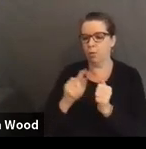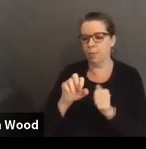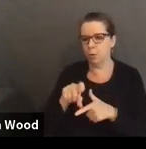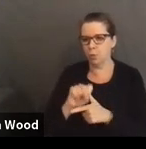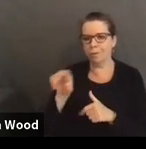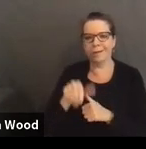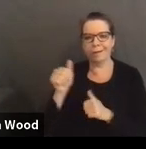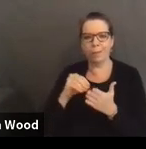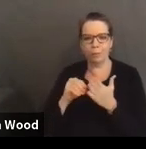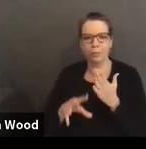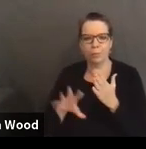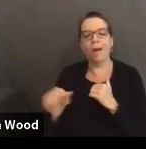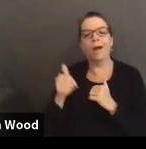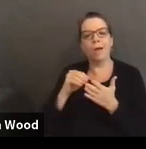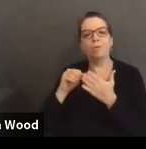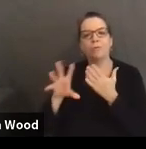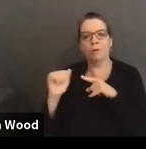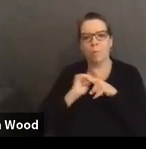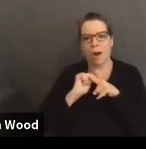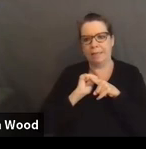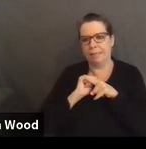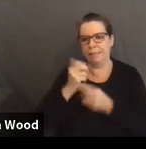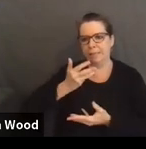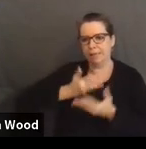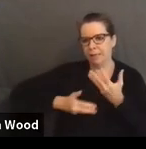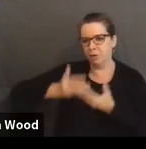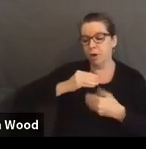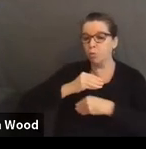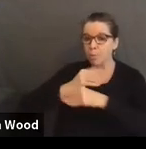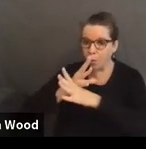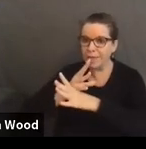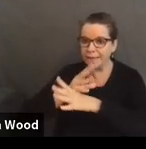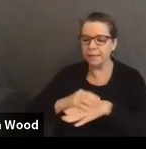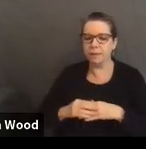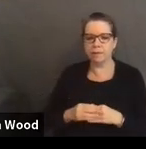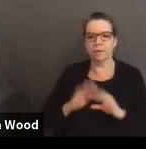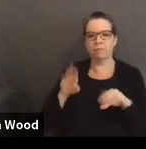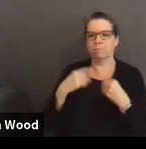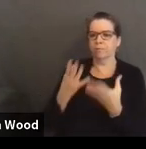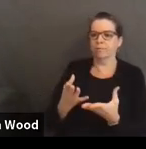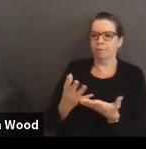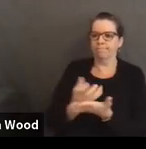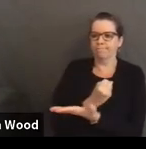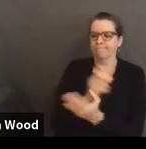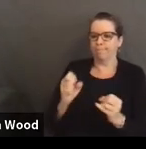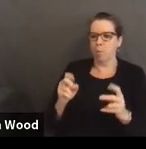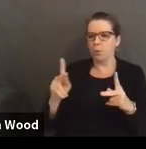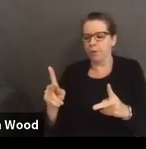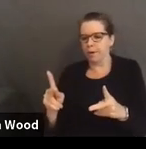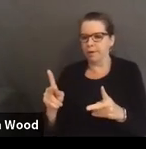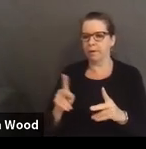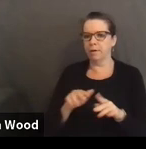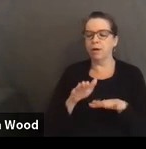other students' interaction remotely. This provides an opportunity to